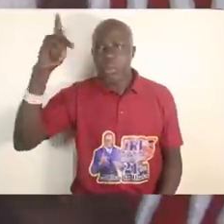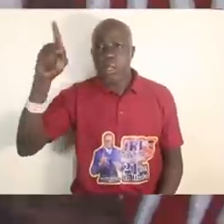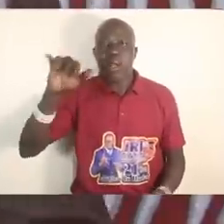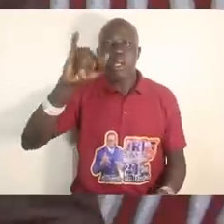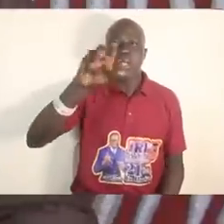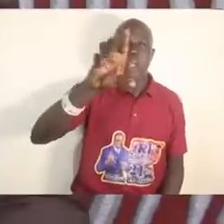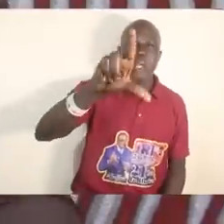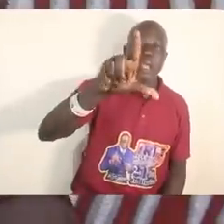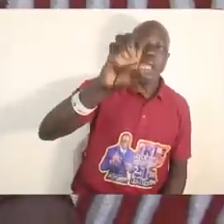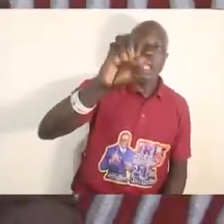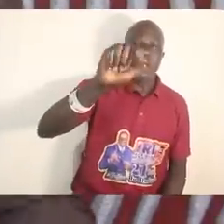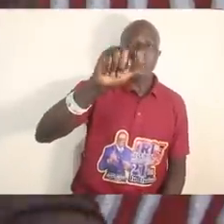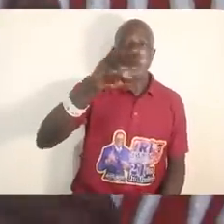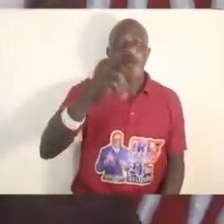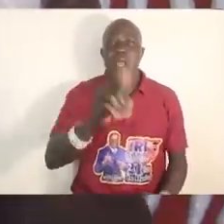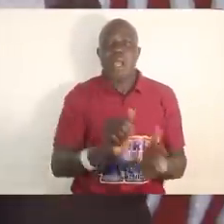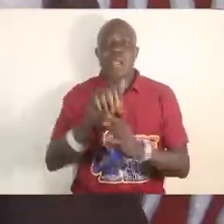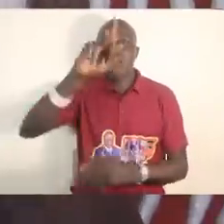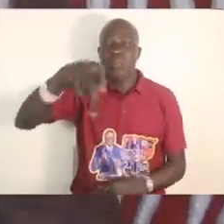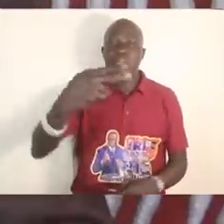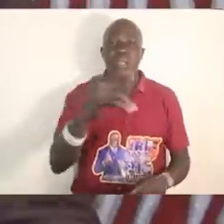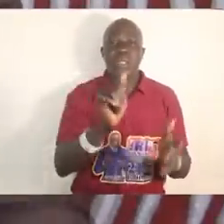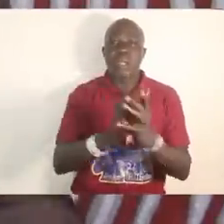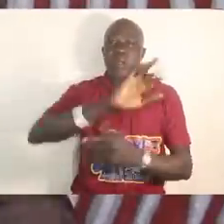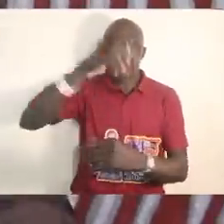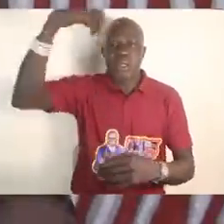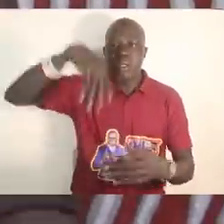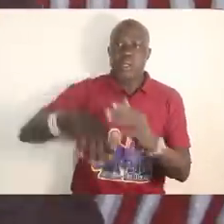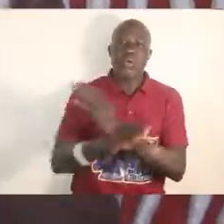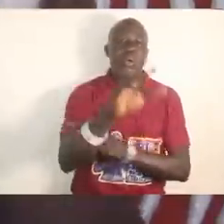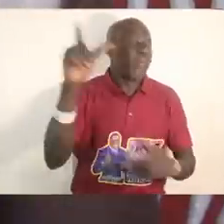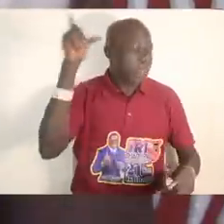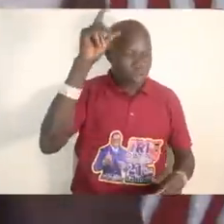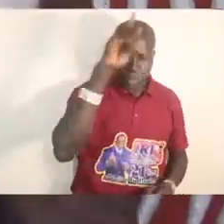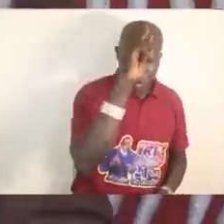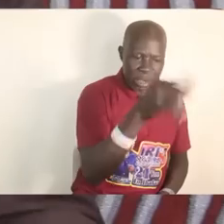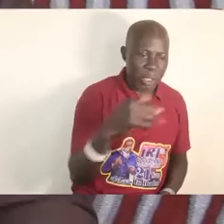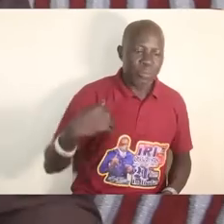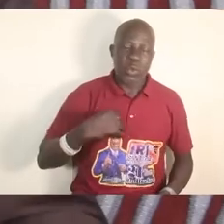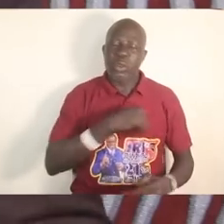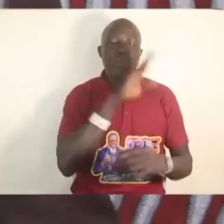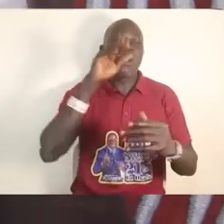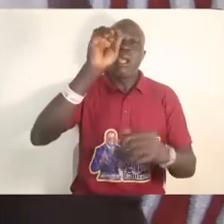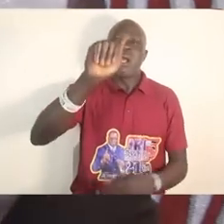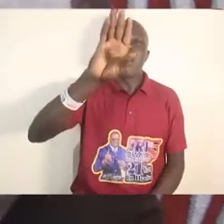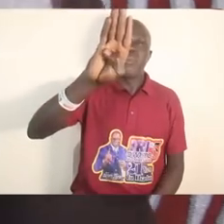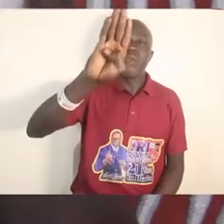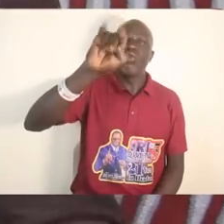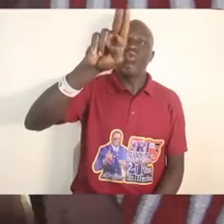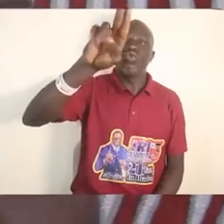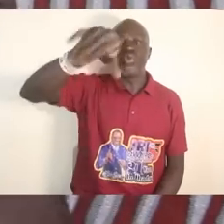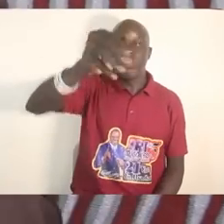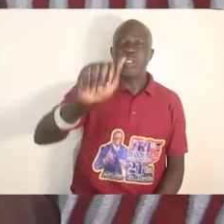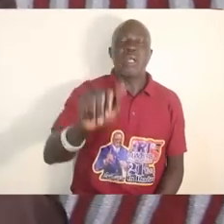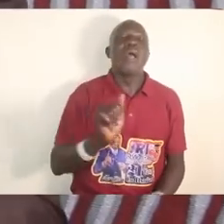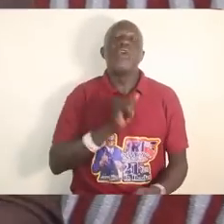Lesa. Ilesa. Osogbo. Osogbo. Port Harcourt. Port Harcourt. Lágbára Ọlọ́run. By grace of God. Ẹ gbọ́ mi sà. Please Abuja. And Abuja. Àfi kí ìtàlẹ̀ kó